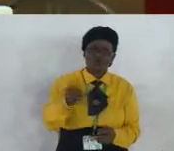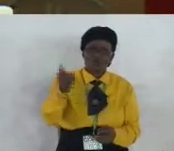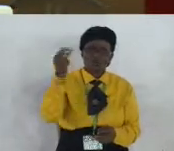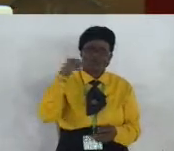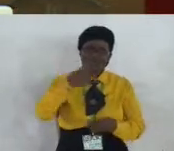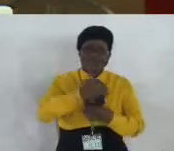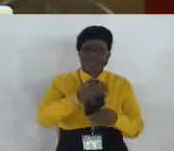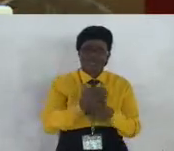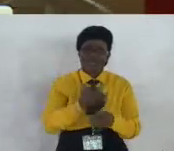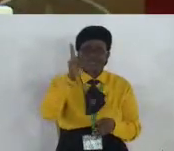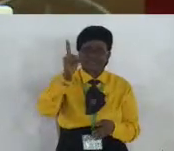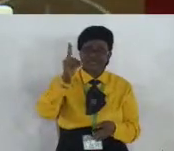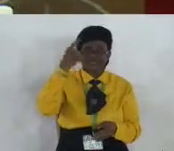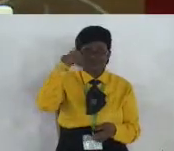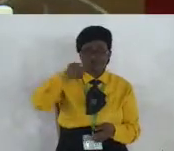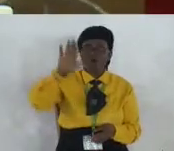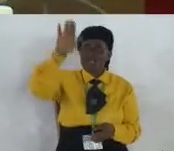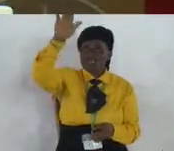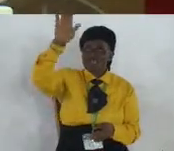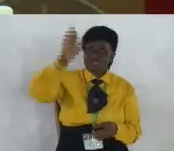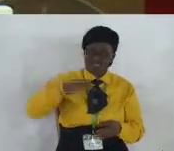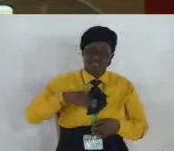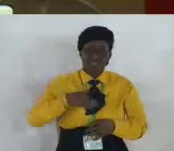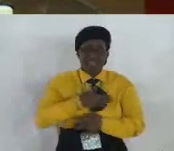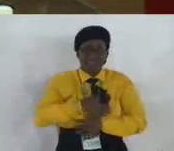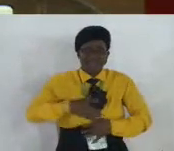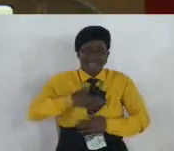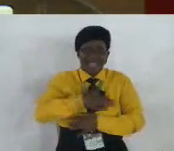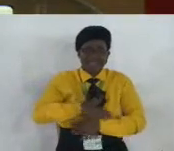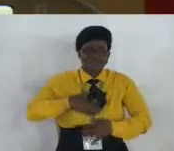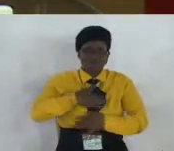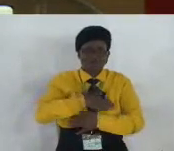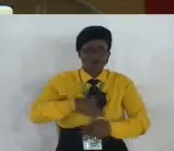created for his pleasure.